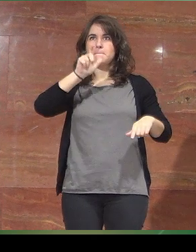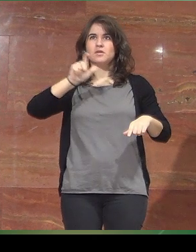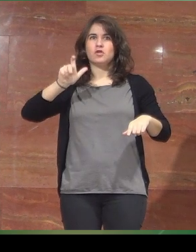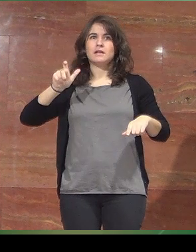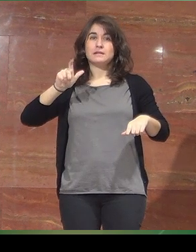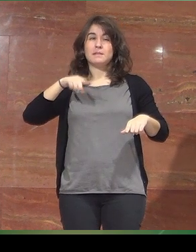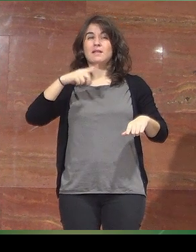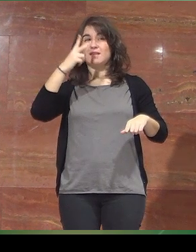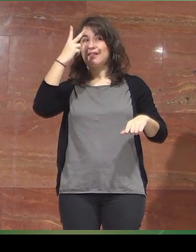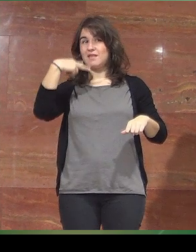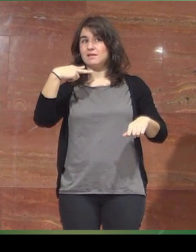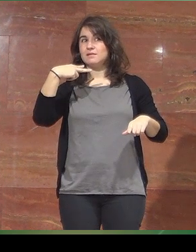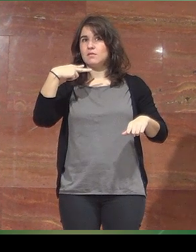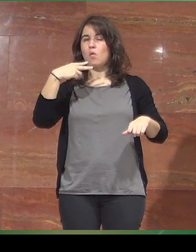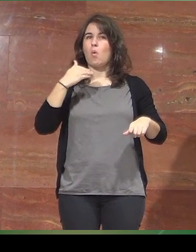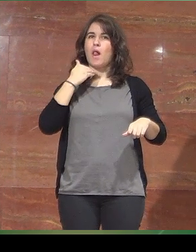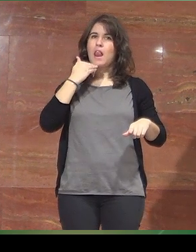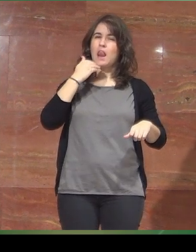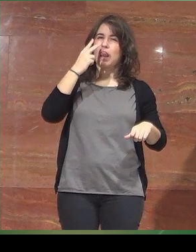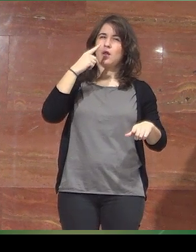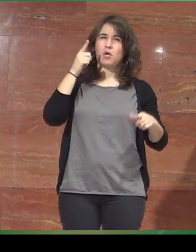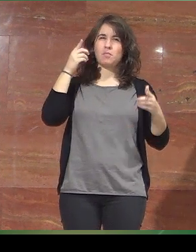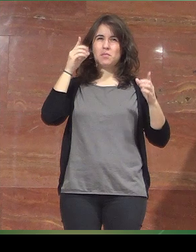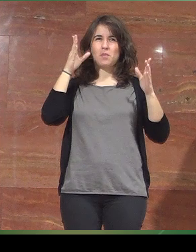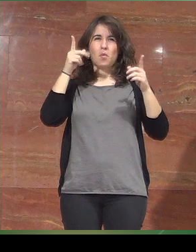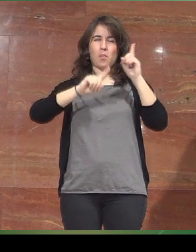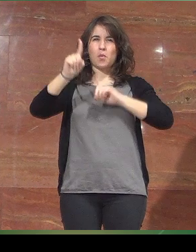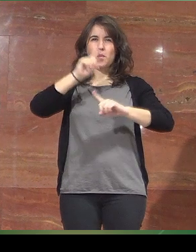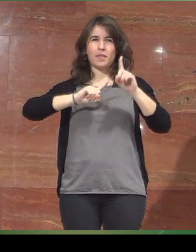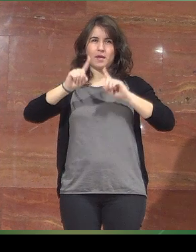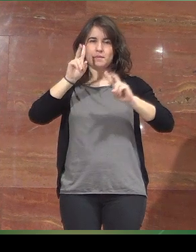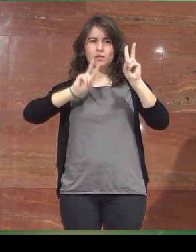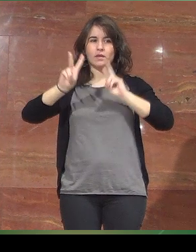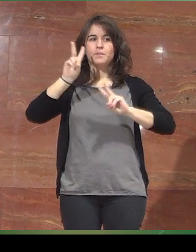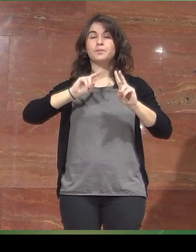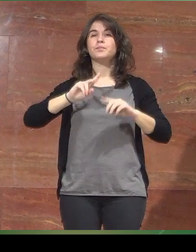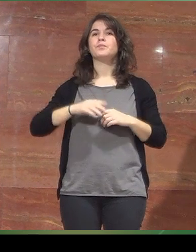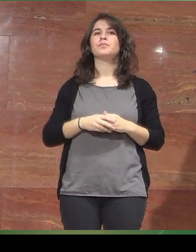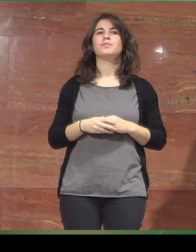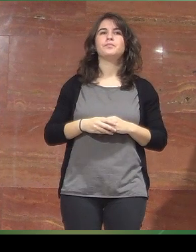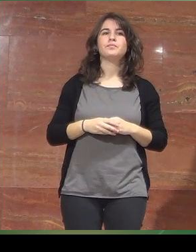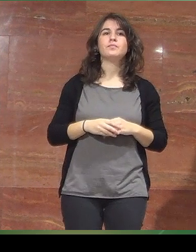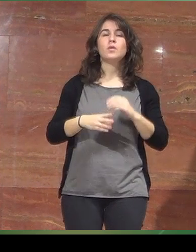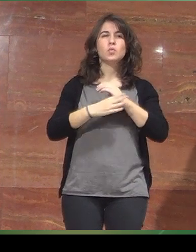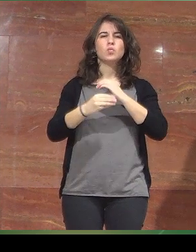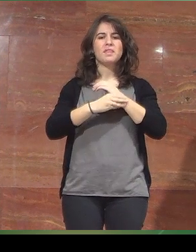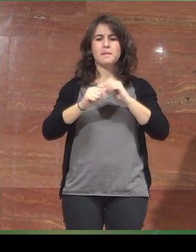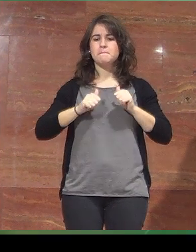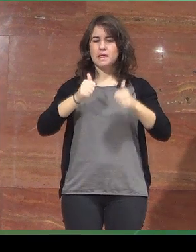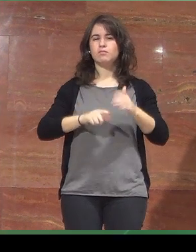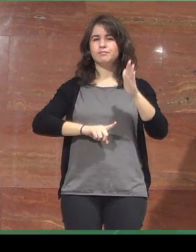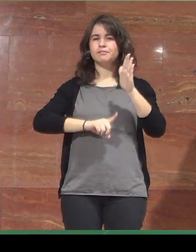in Stockholm in Sweden, which is a navigation system for blind people. In some areas where